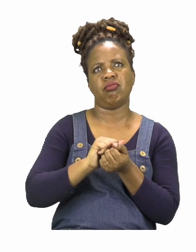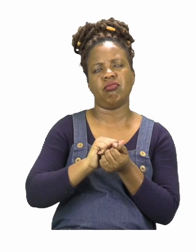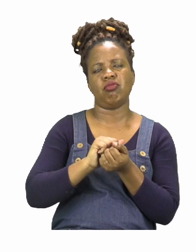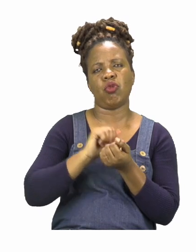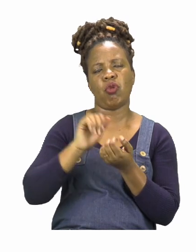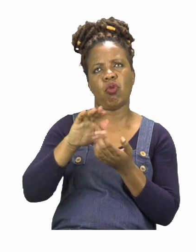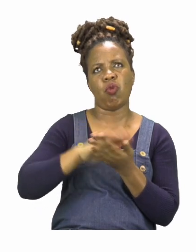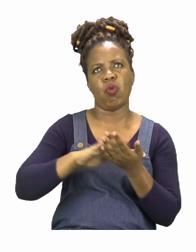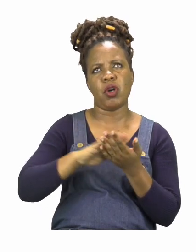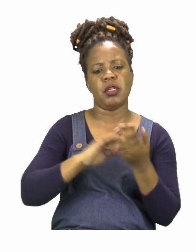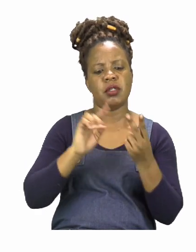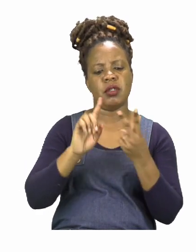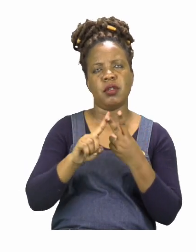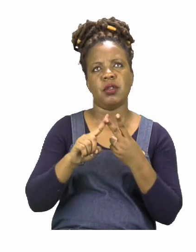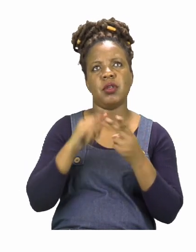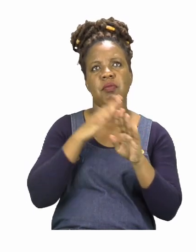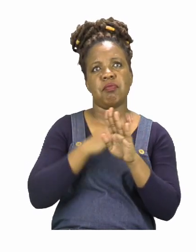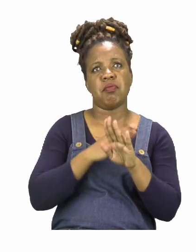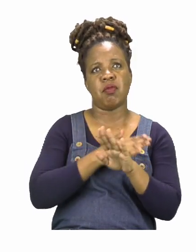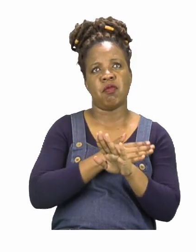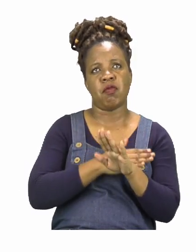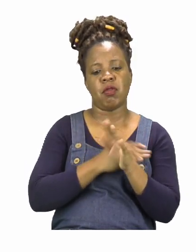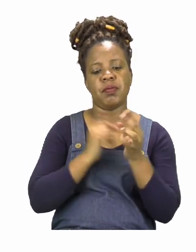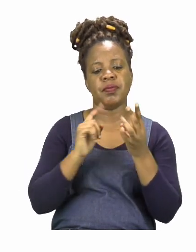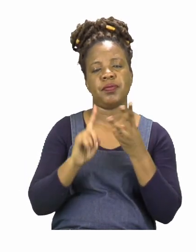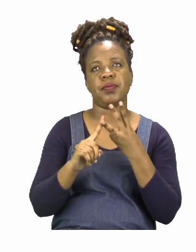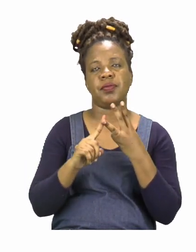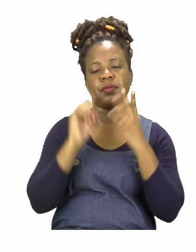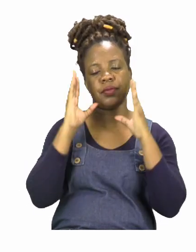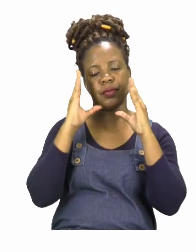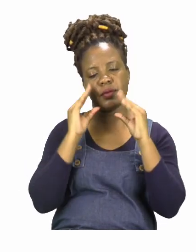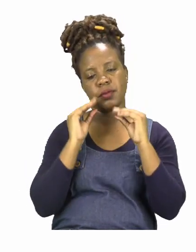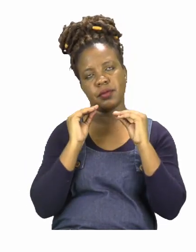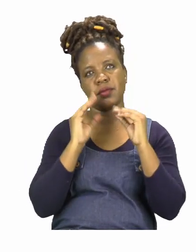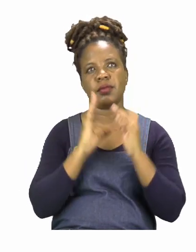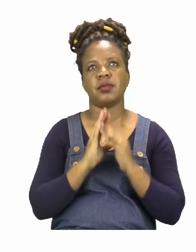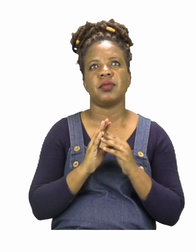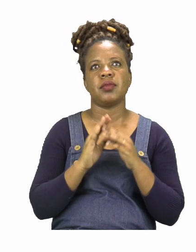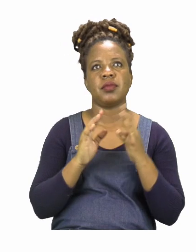before, sleep, same.